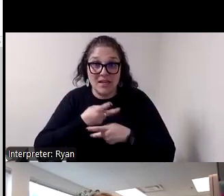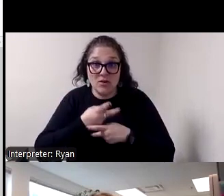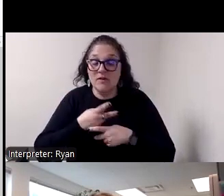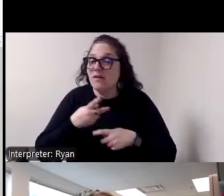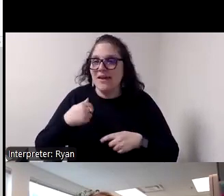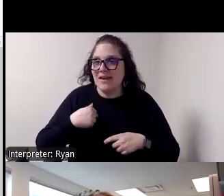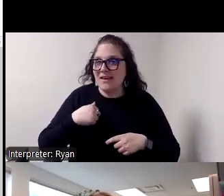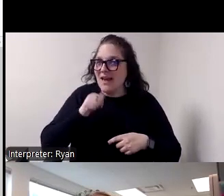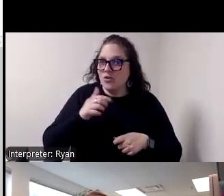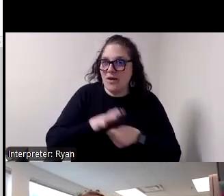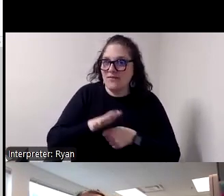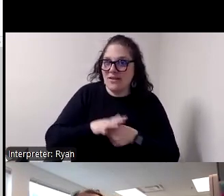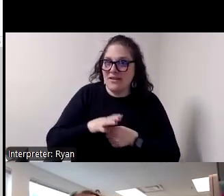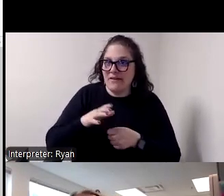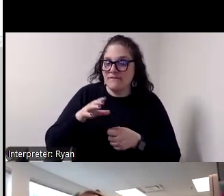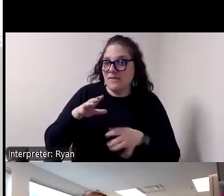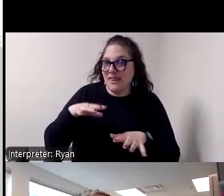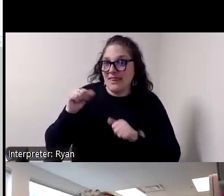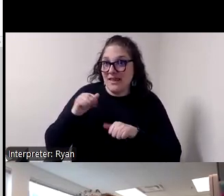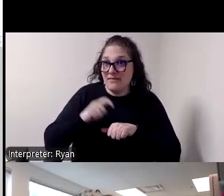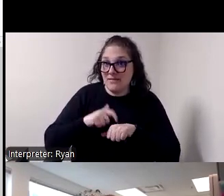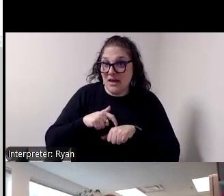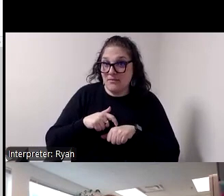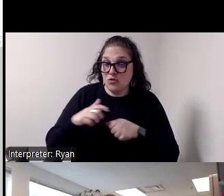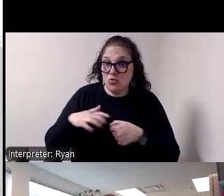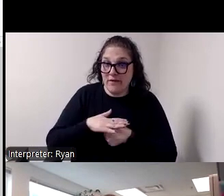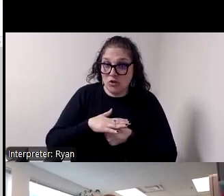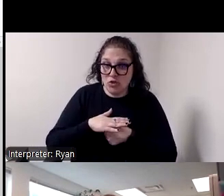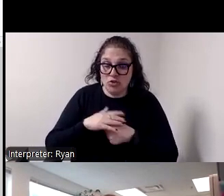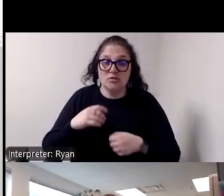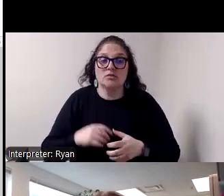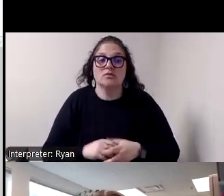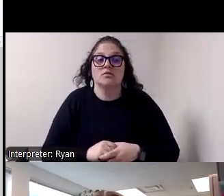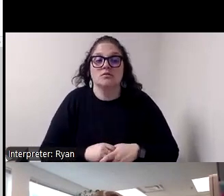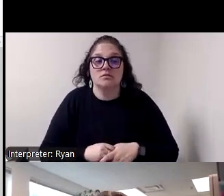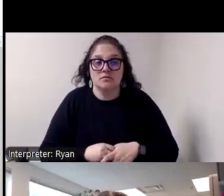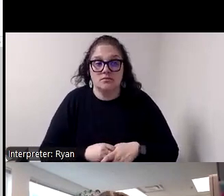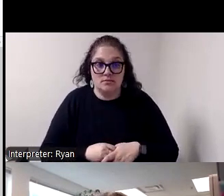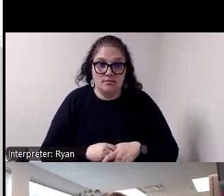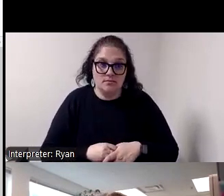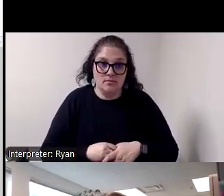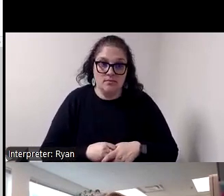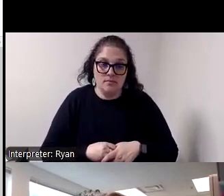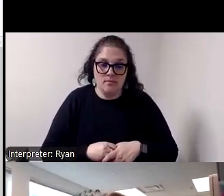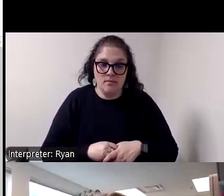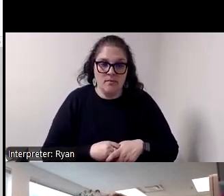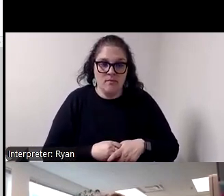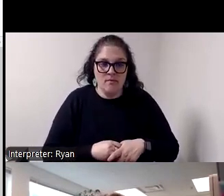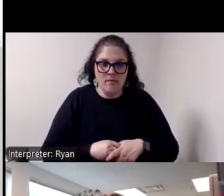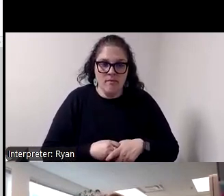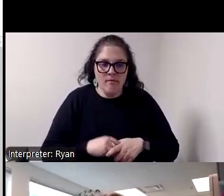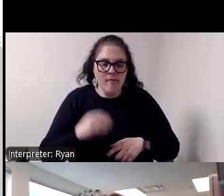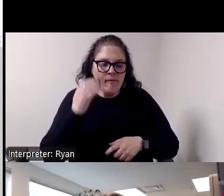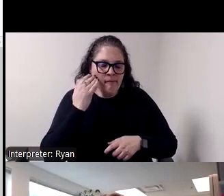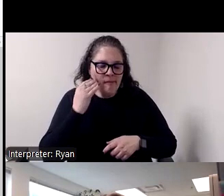don't have enough leave on the books to cover it. So let's say, I know I don't have that much